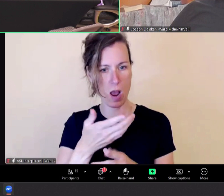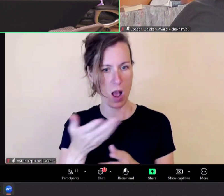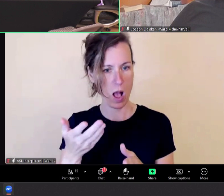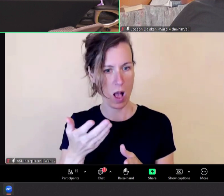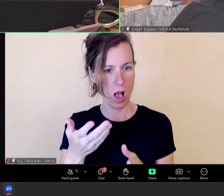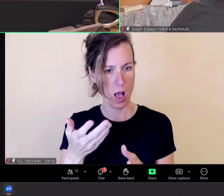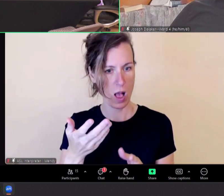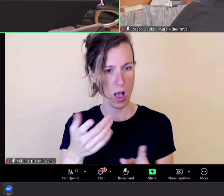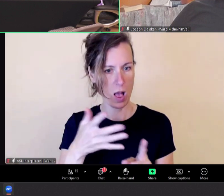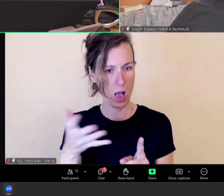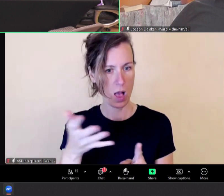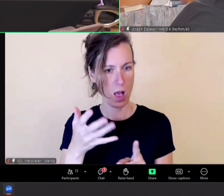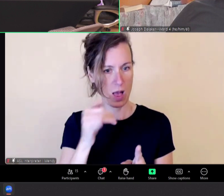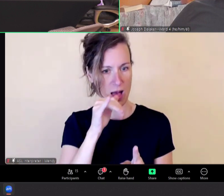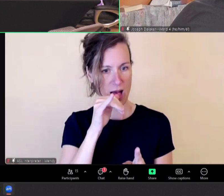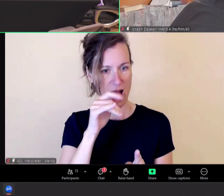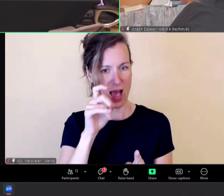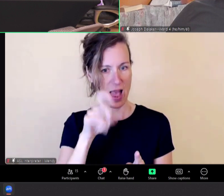sorry.